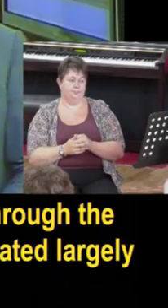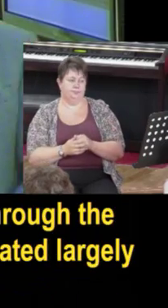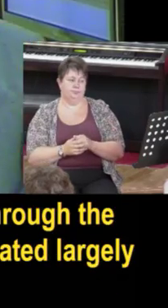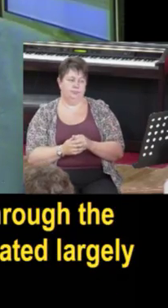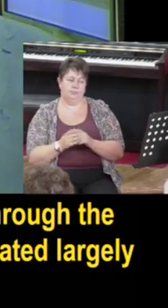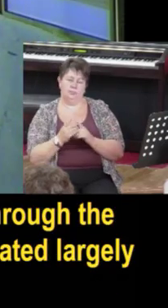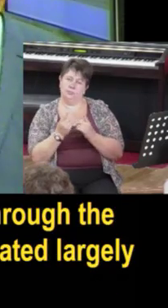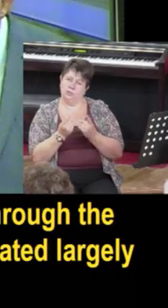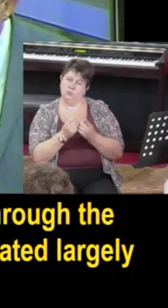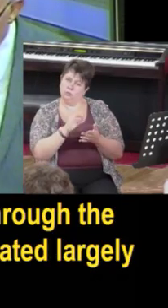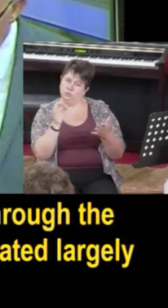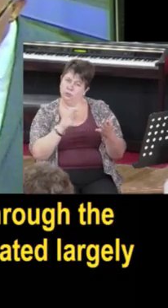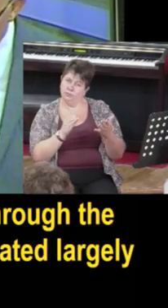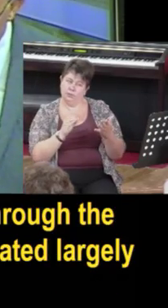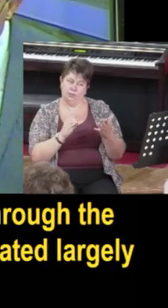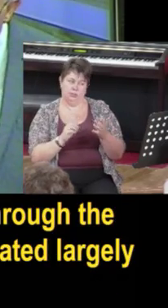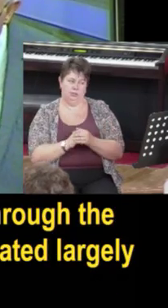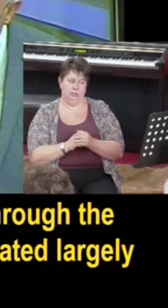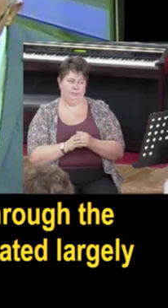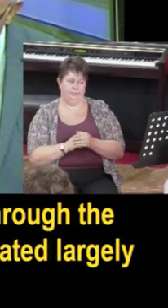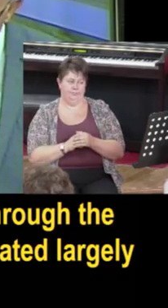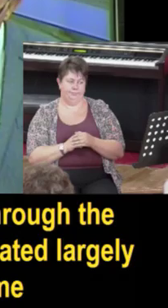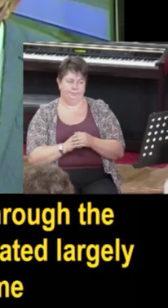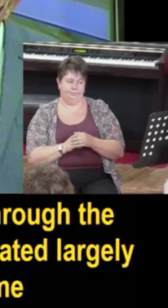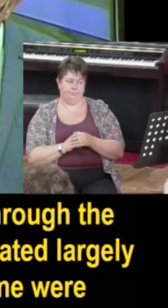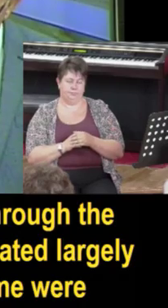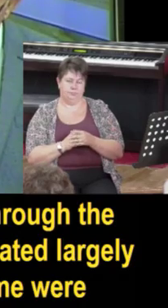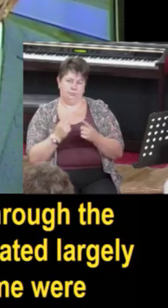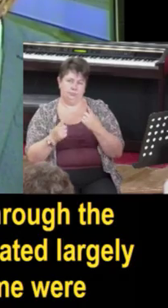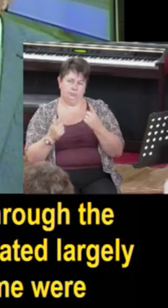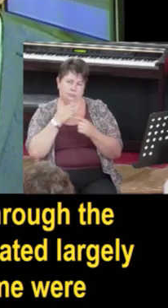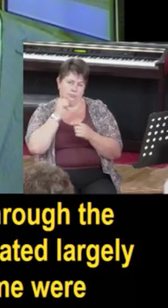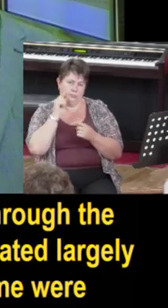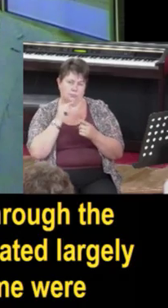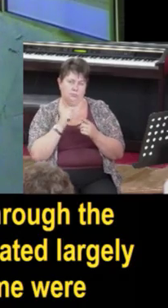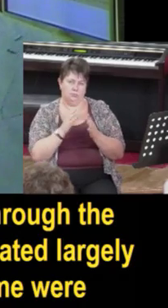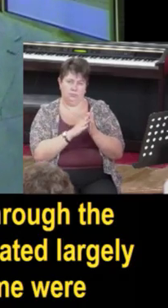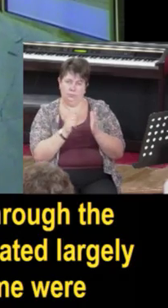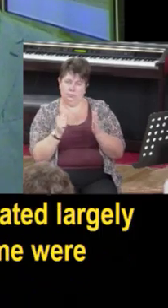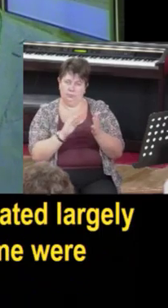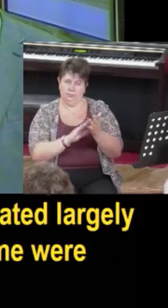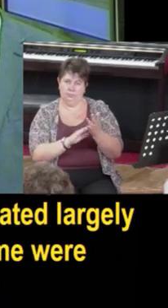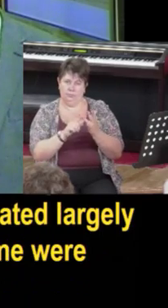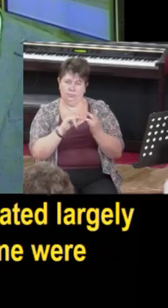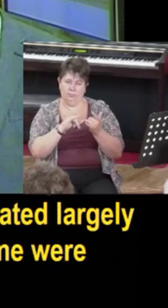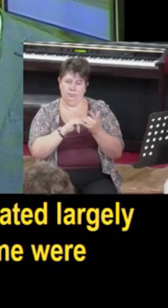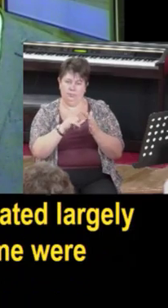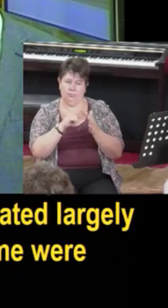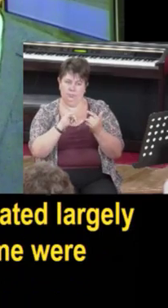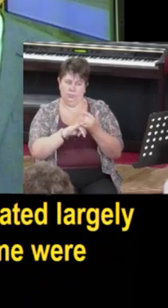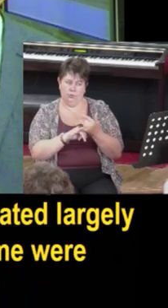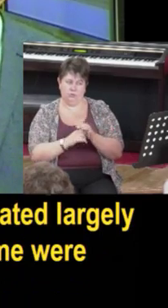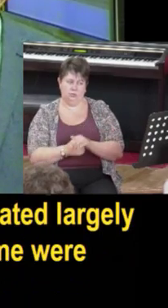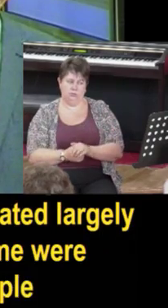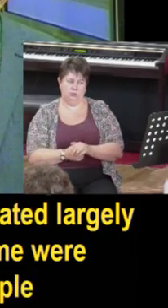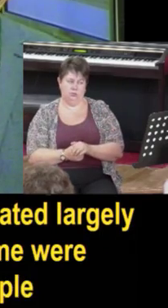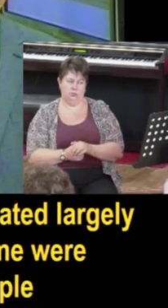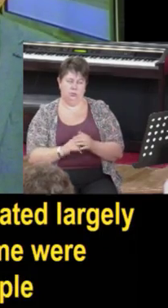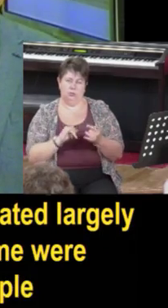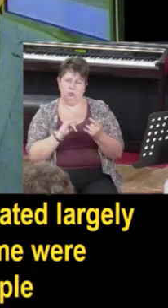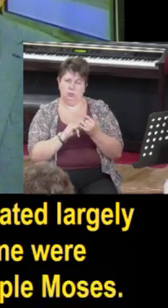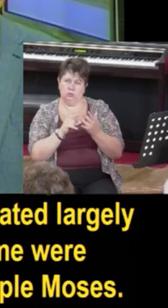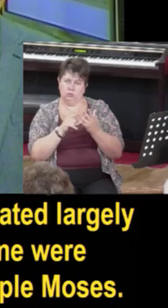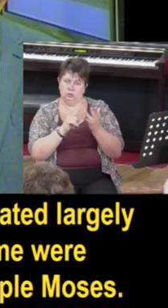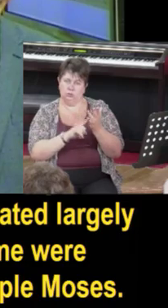there were some of the Psalms were penned by other people. For example, Moses penned a couple of the Psalms,